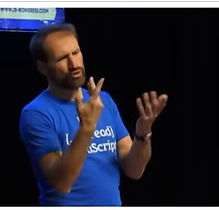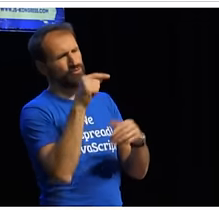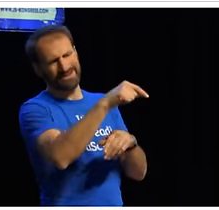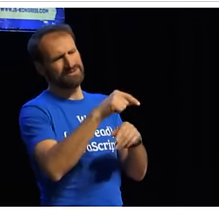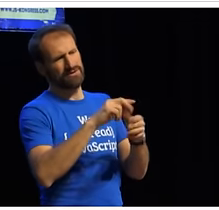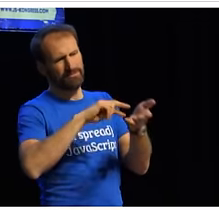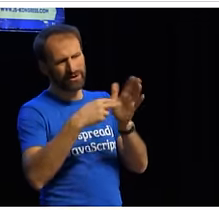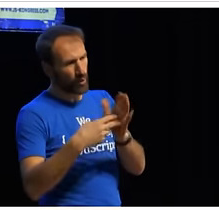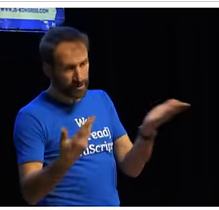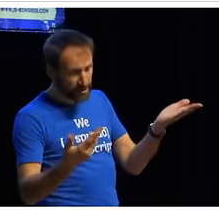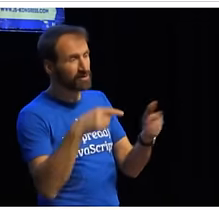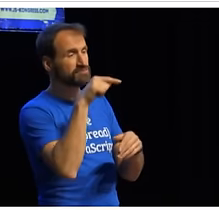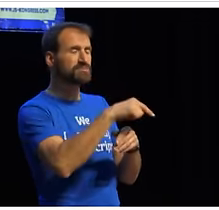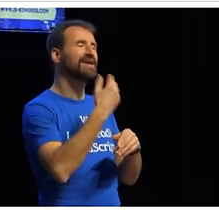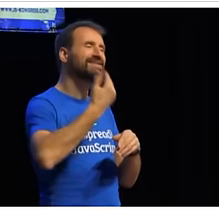emits a value every second.